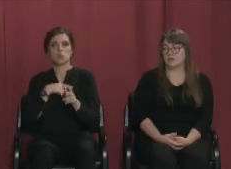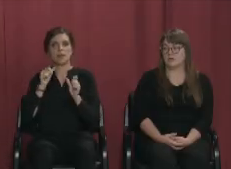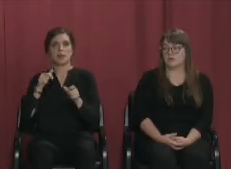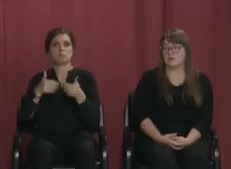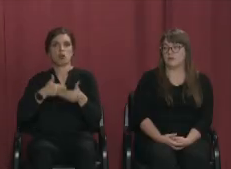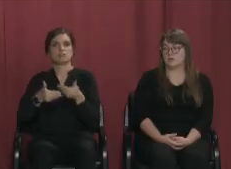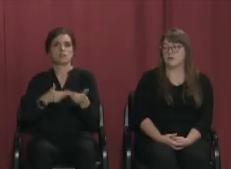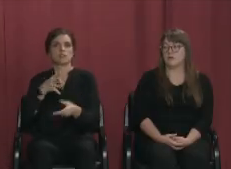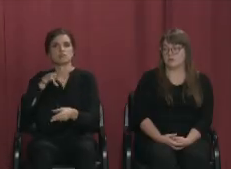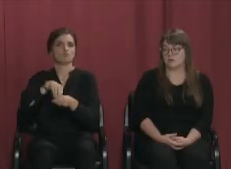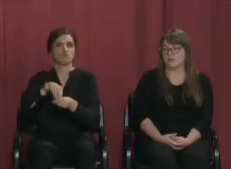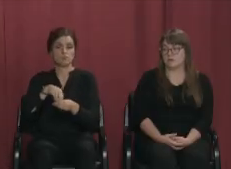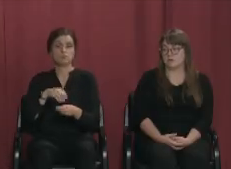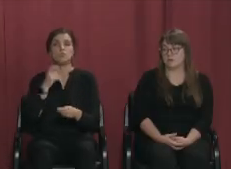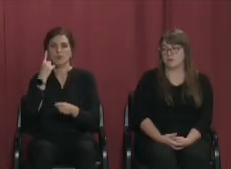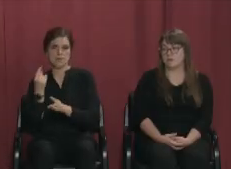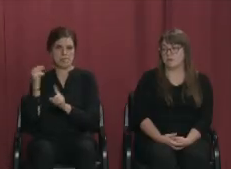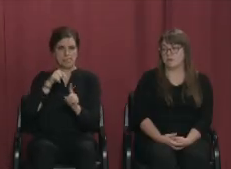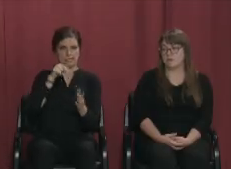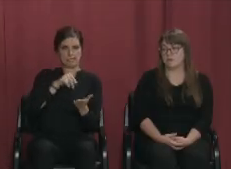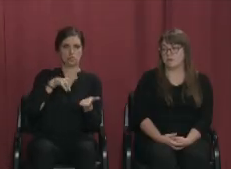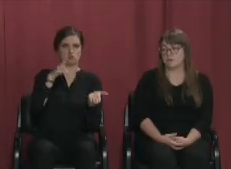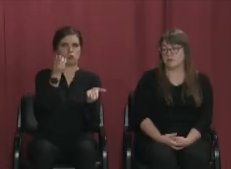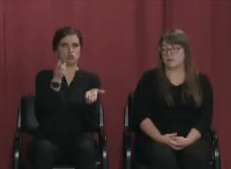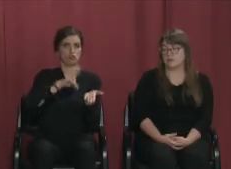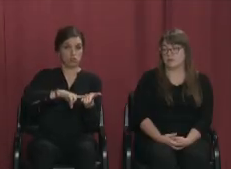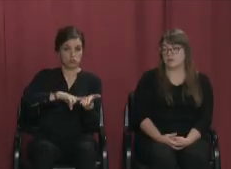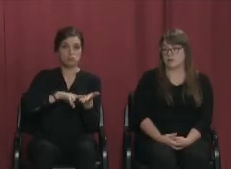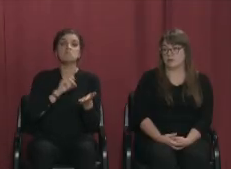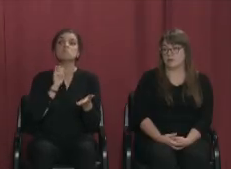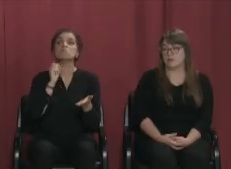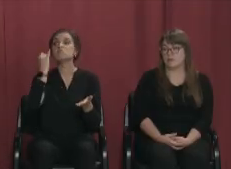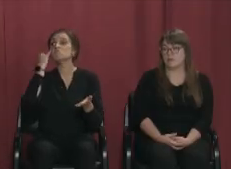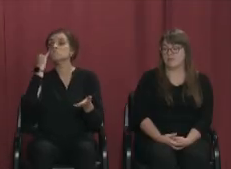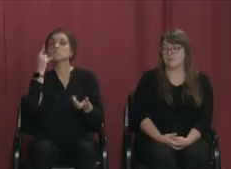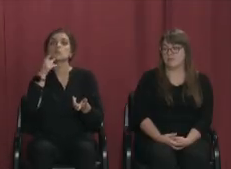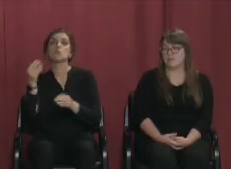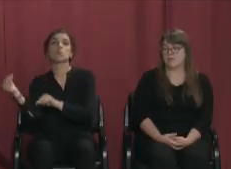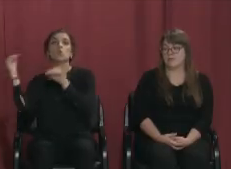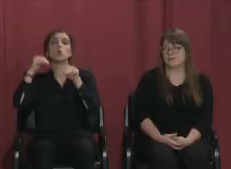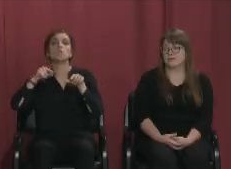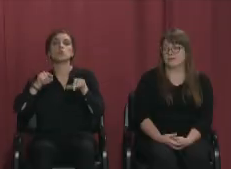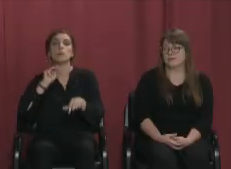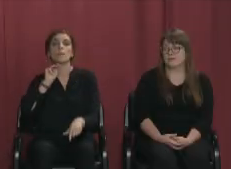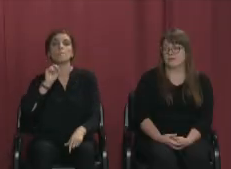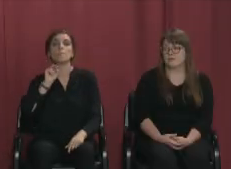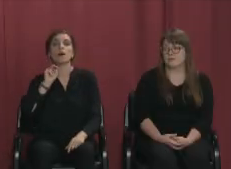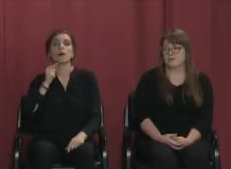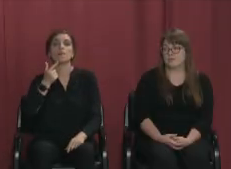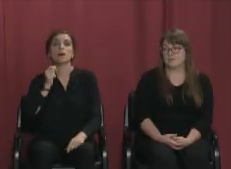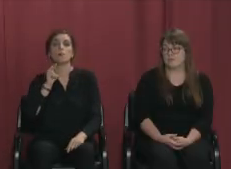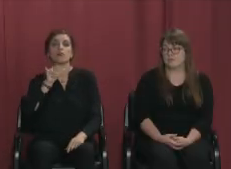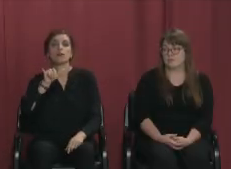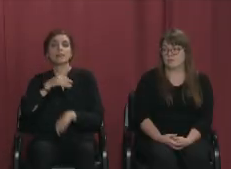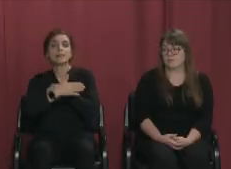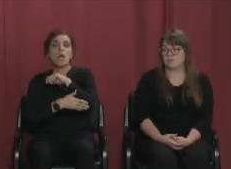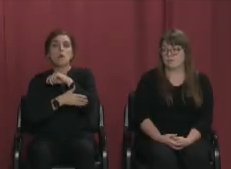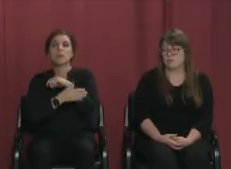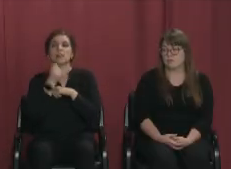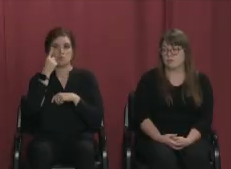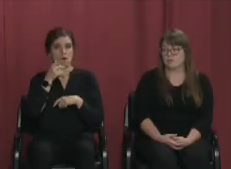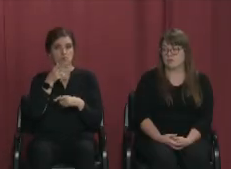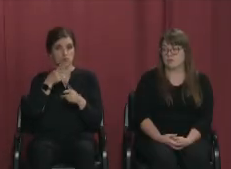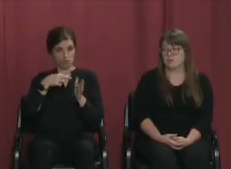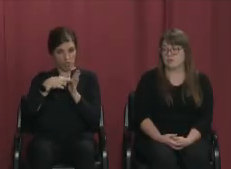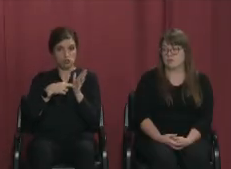on the registration. If you happen to move into like Montgomery County, but you were registered up in Cleveland, Cuyahoga County,